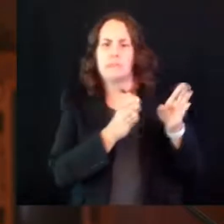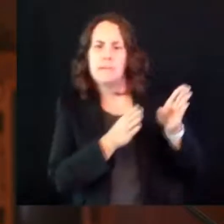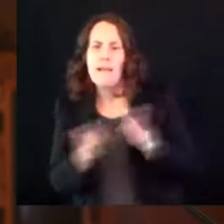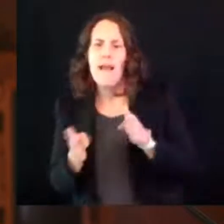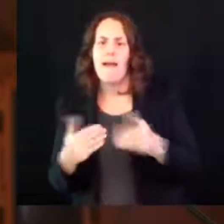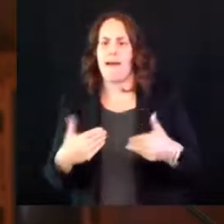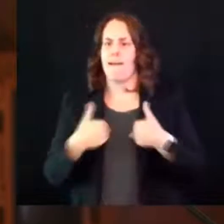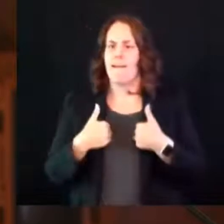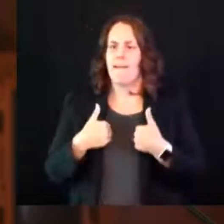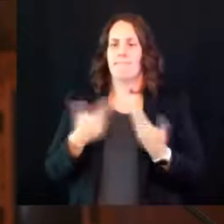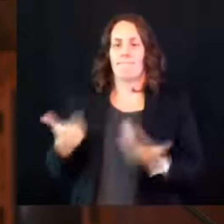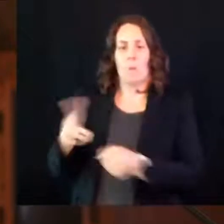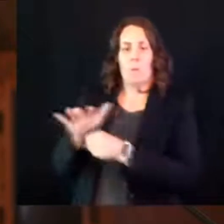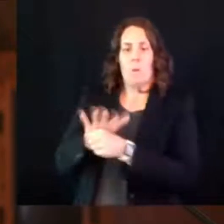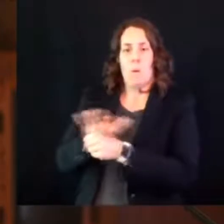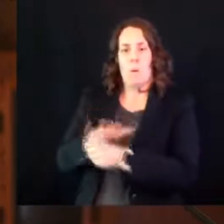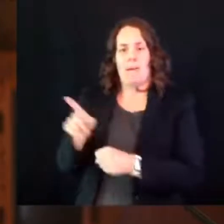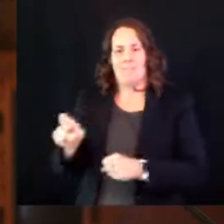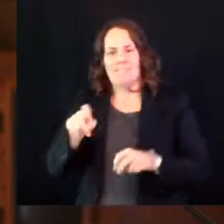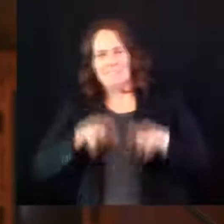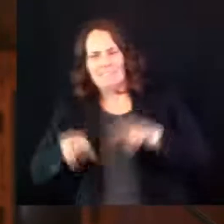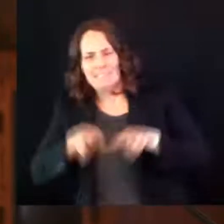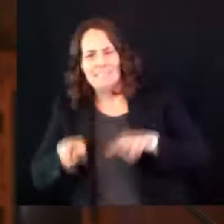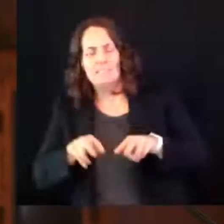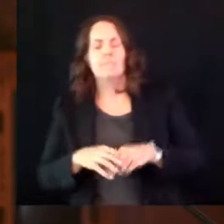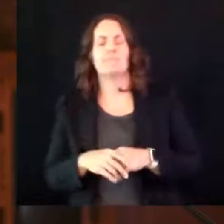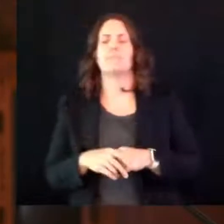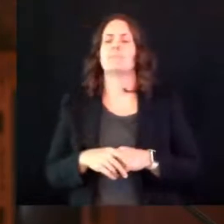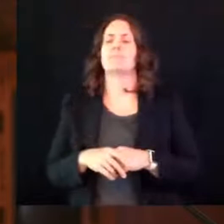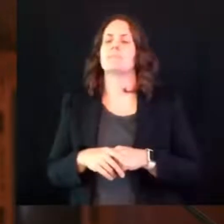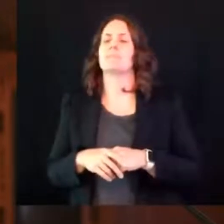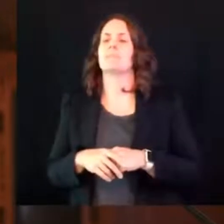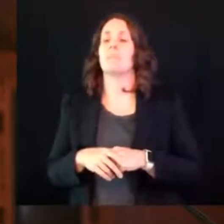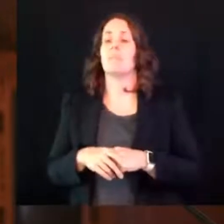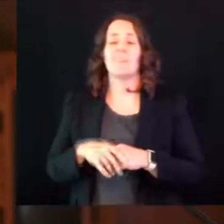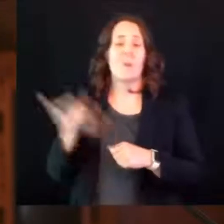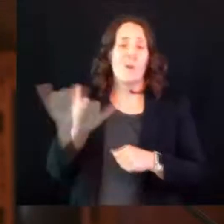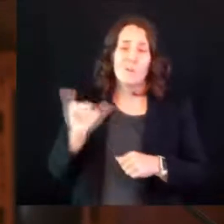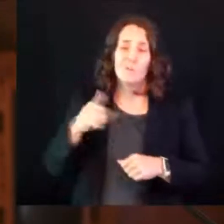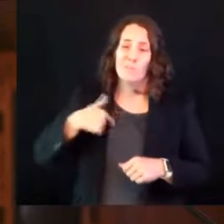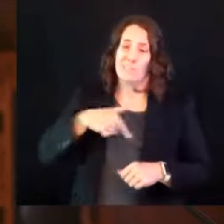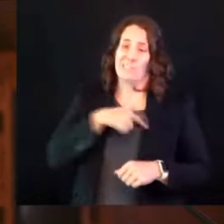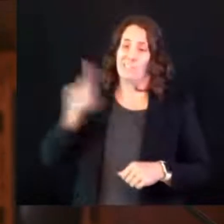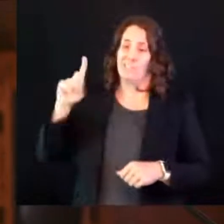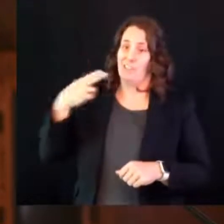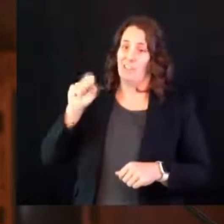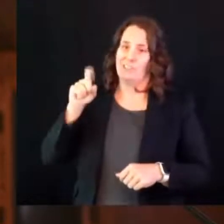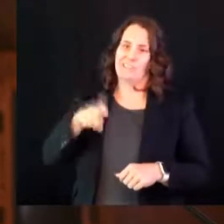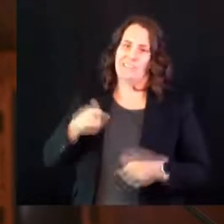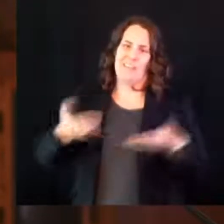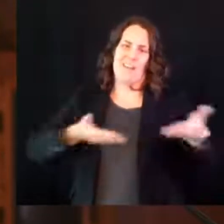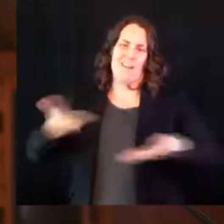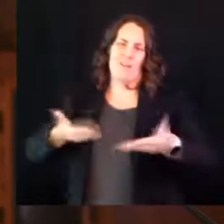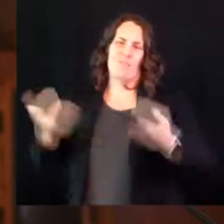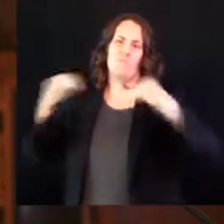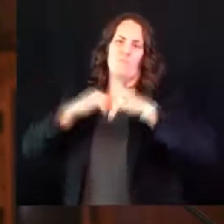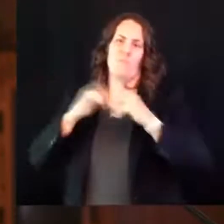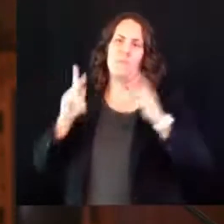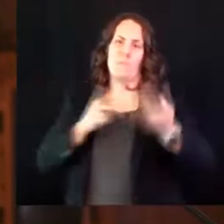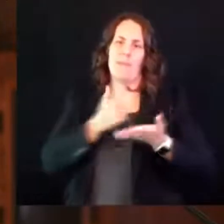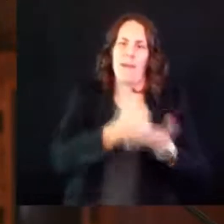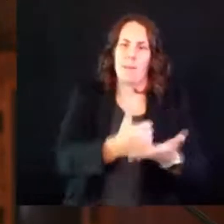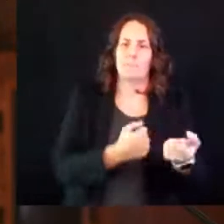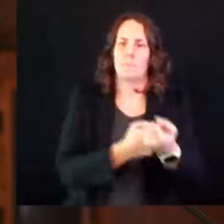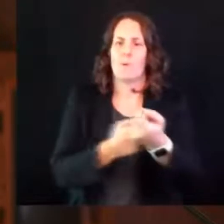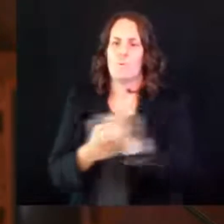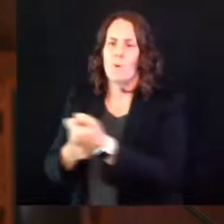need more contact tracers in the system to continue to do this work. We will continue to hire more and do our best to be good